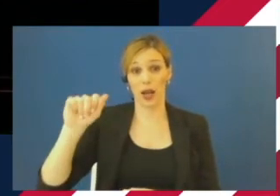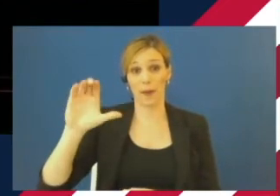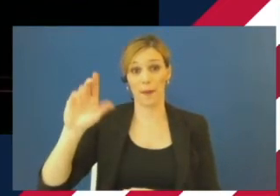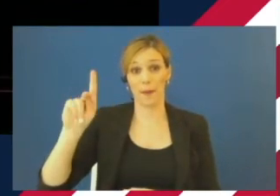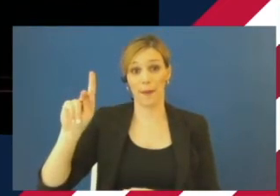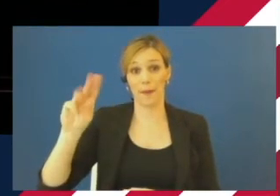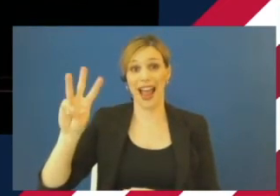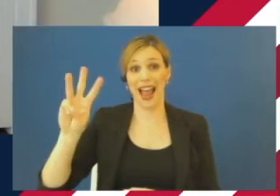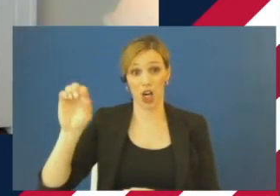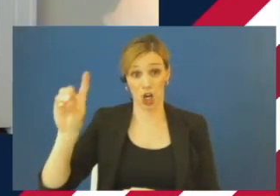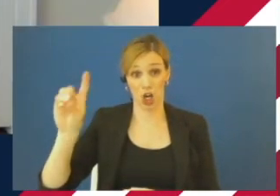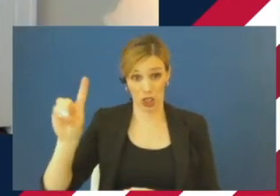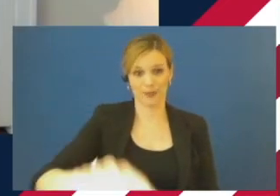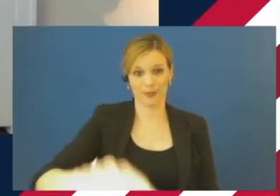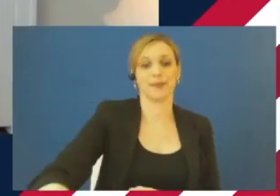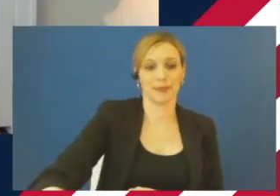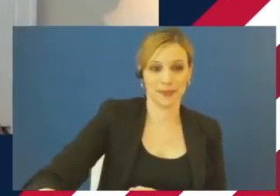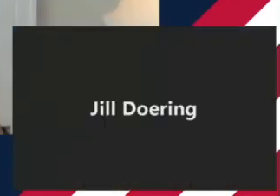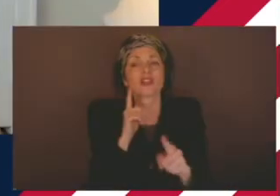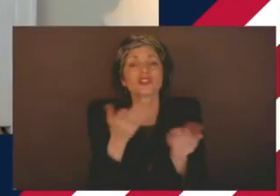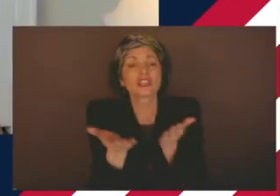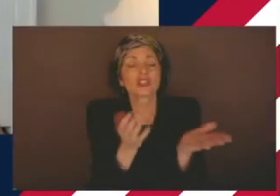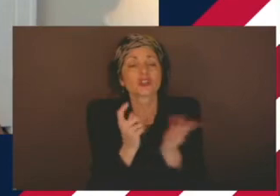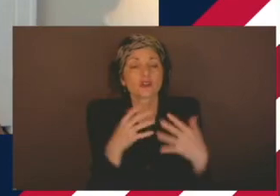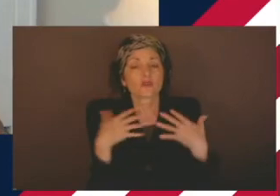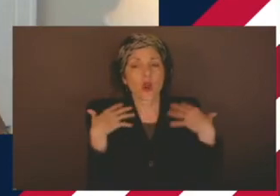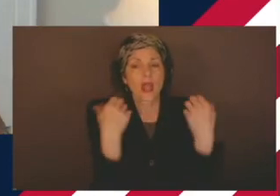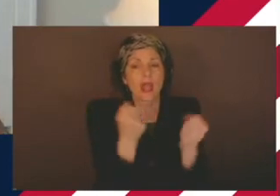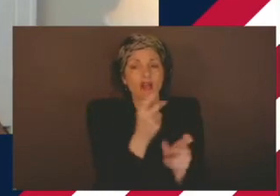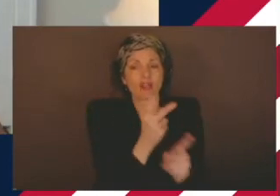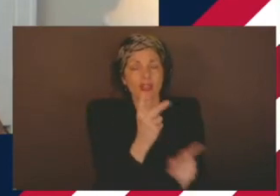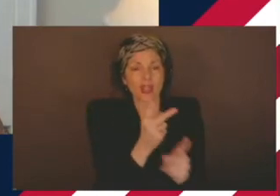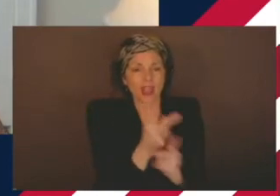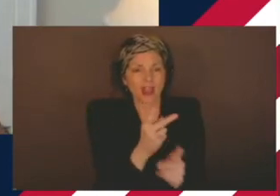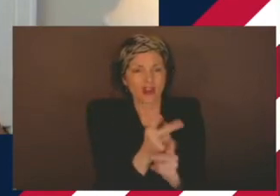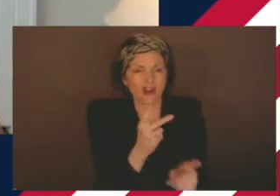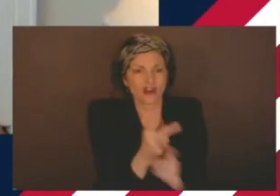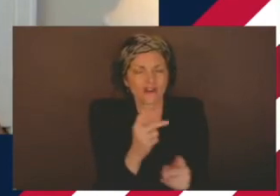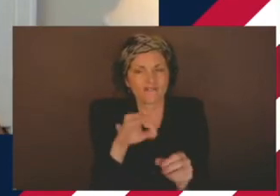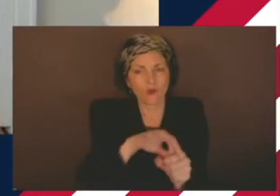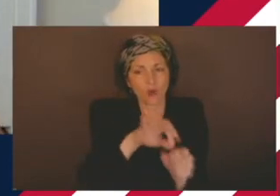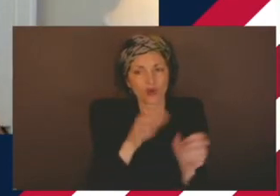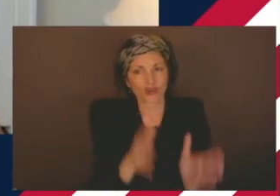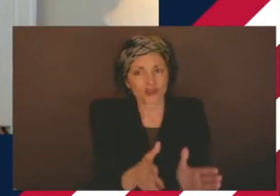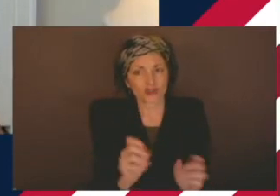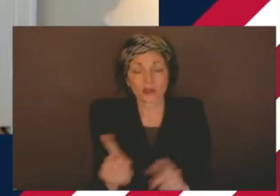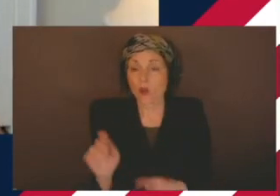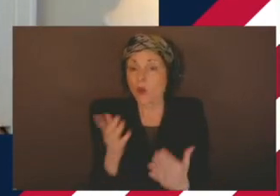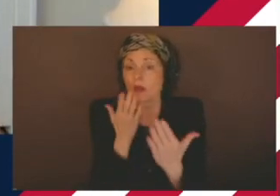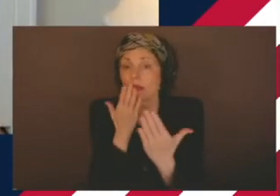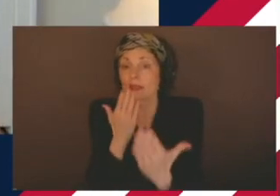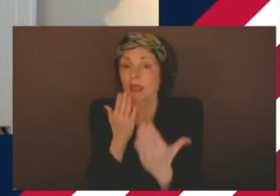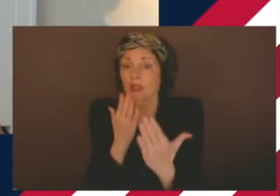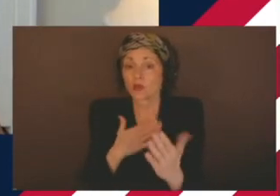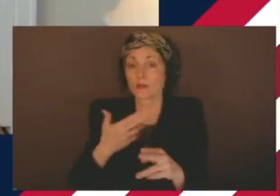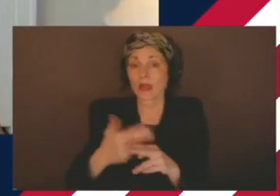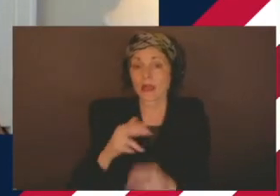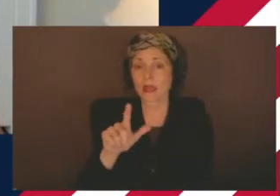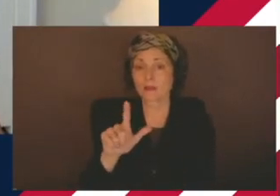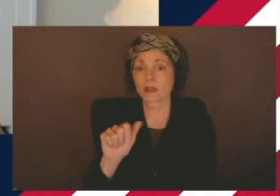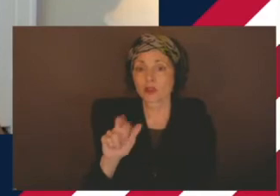Voter. Thank you. My name is Laura Packard, and it's an honor to testify before the platform committee